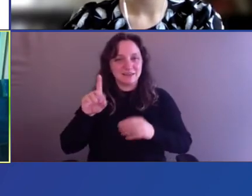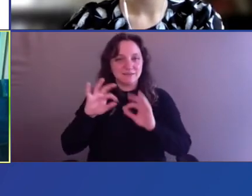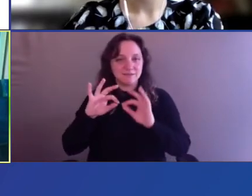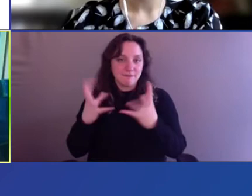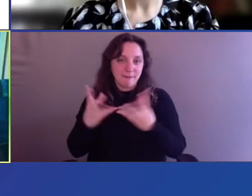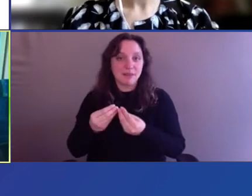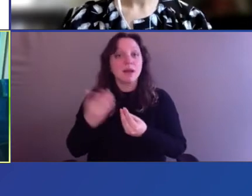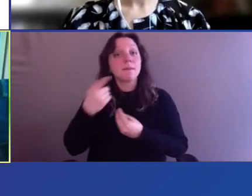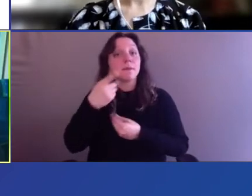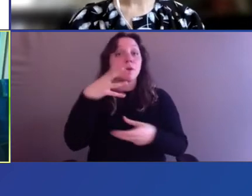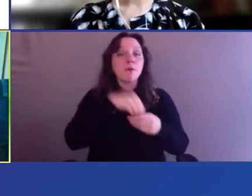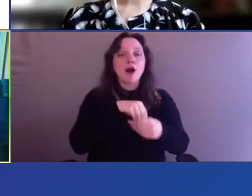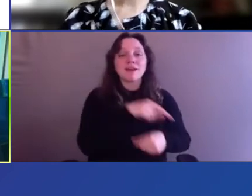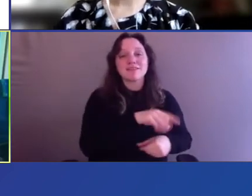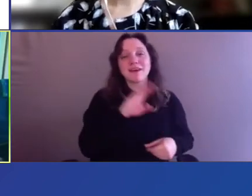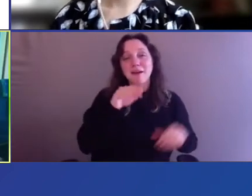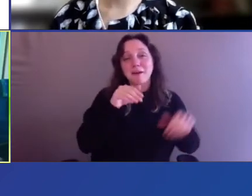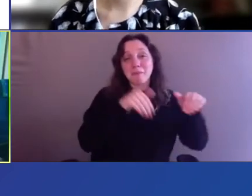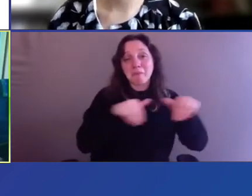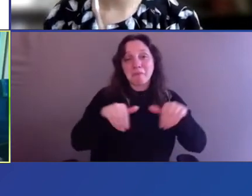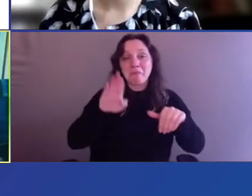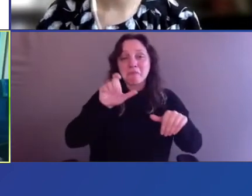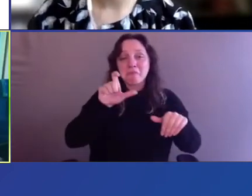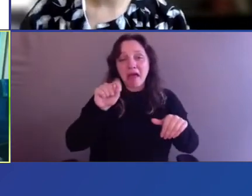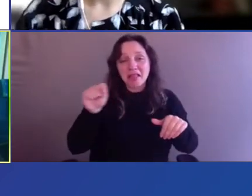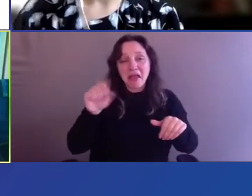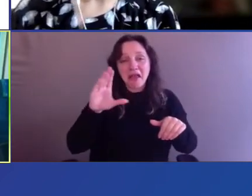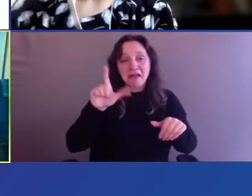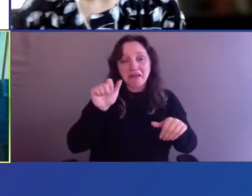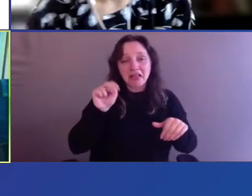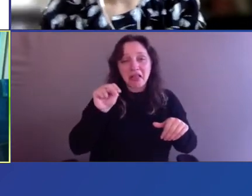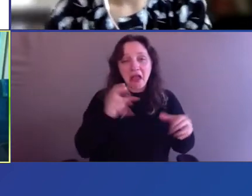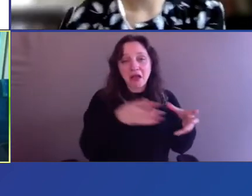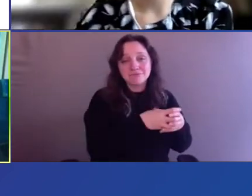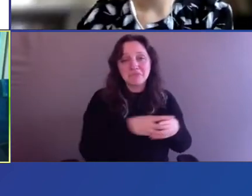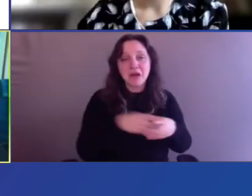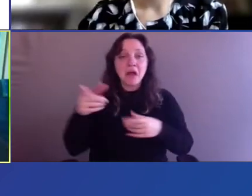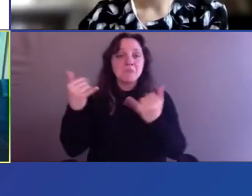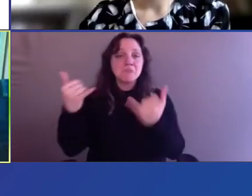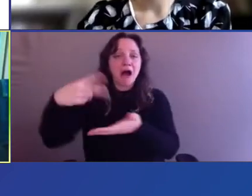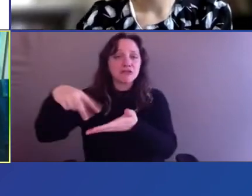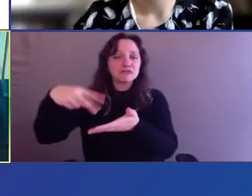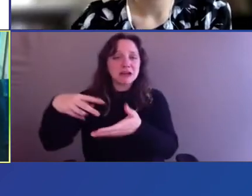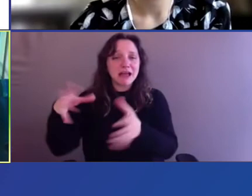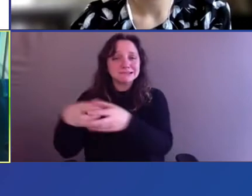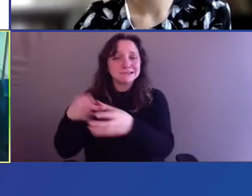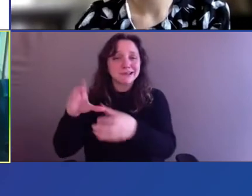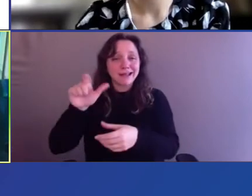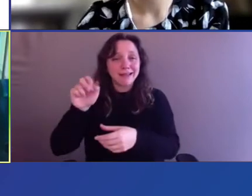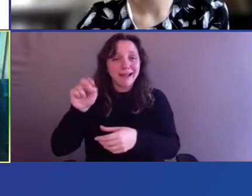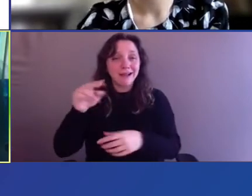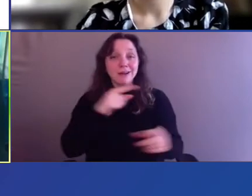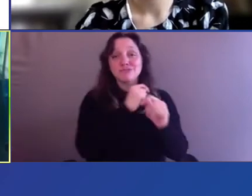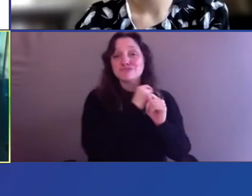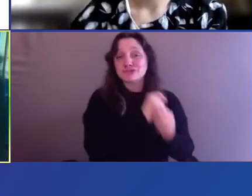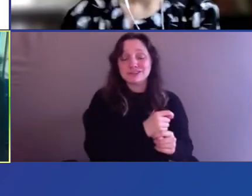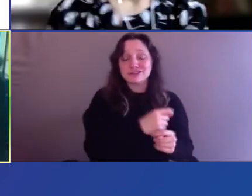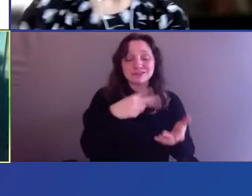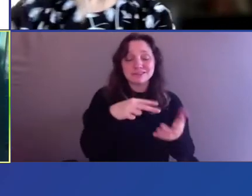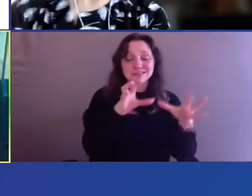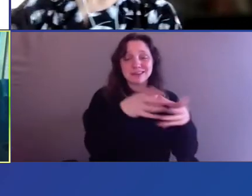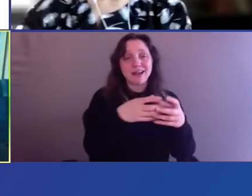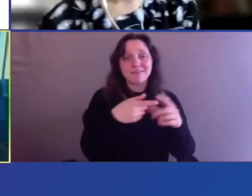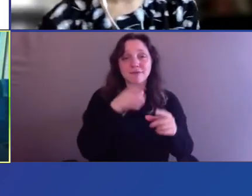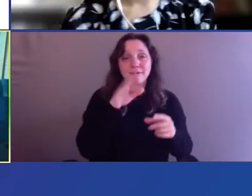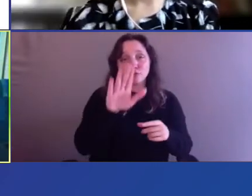of the ballet clan, or you may be a member of the modern dance clan, or the traditional dance clan that you brought from